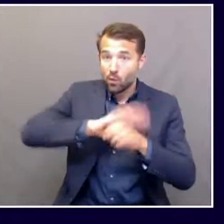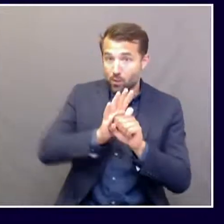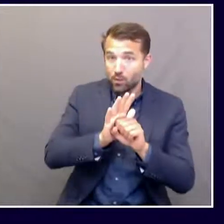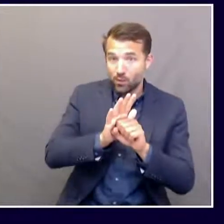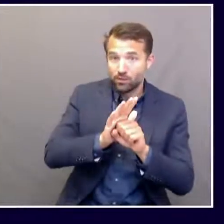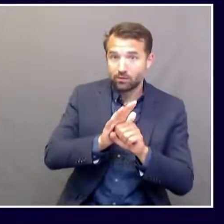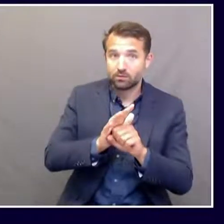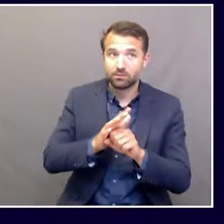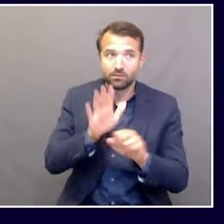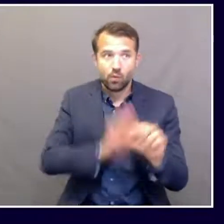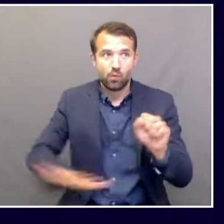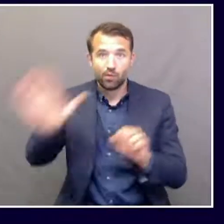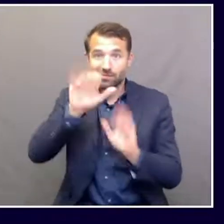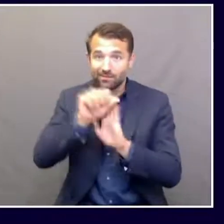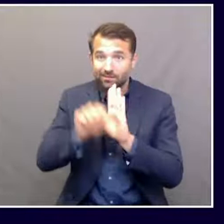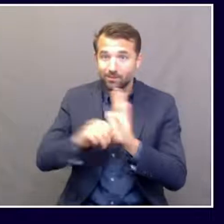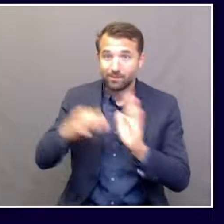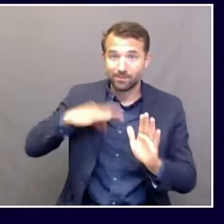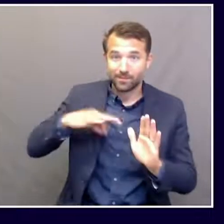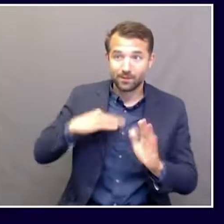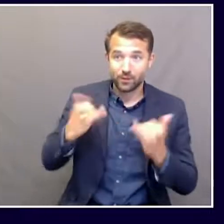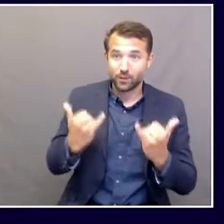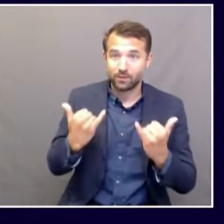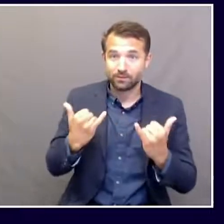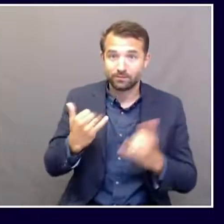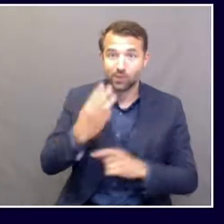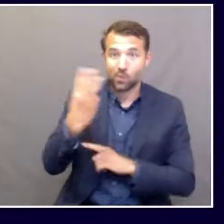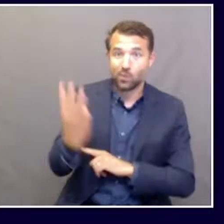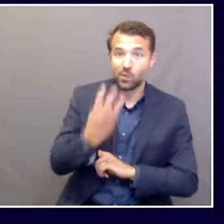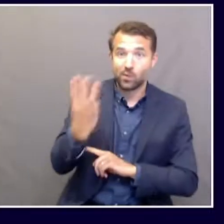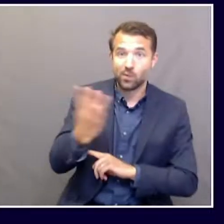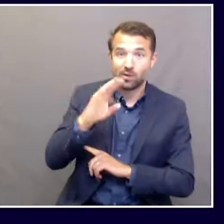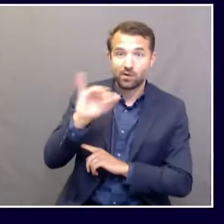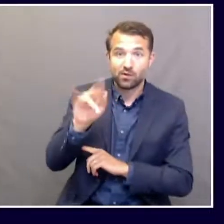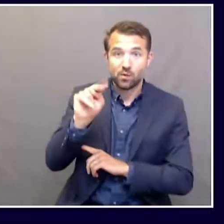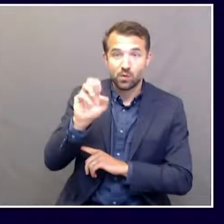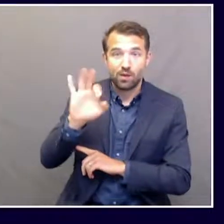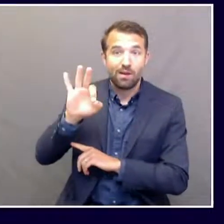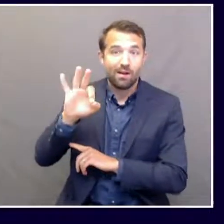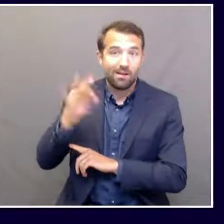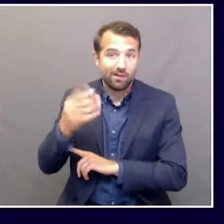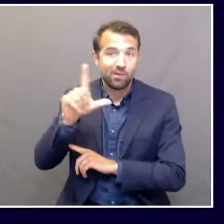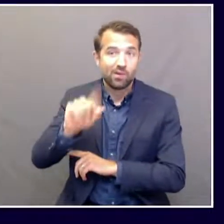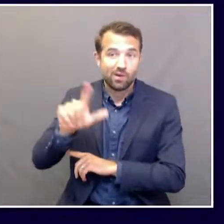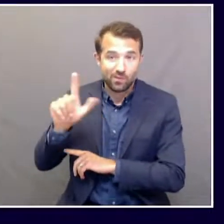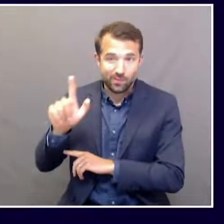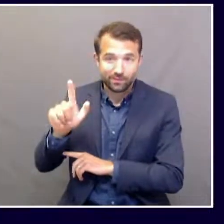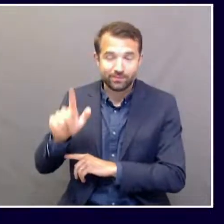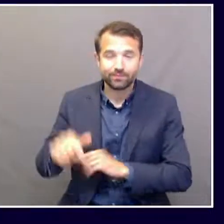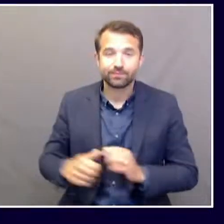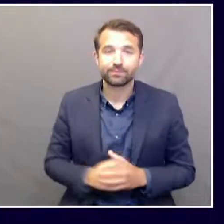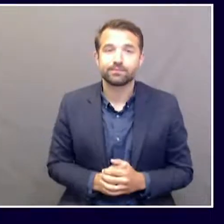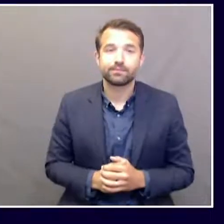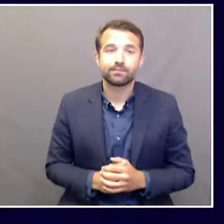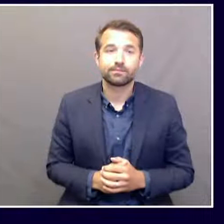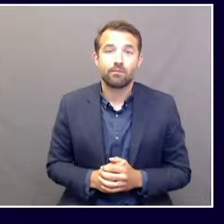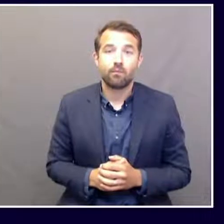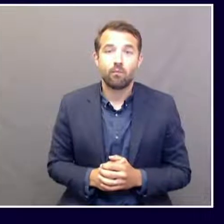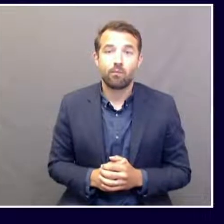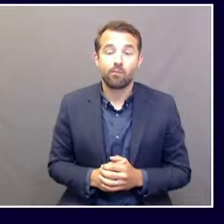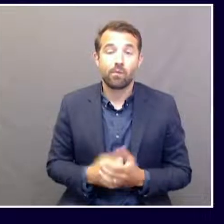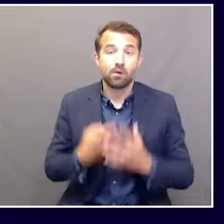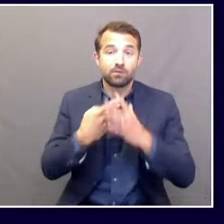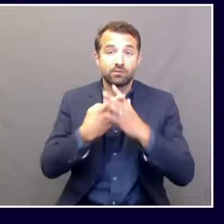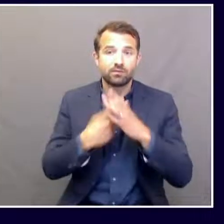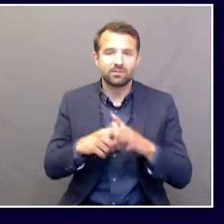Maine for today, Wednesday, June 9th, 2021. And we begin today's updates on a